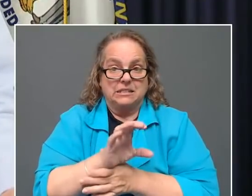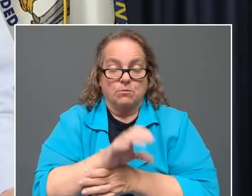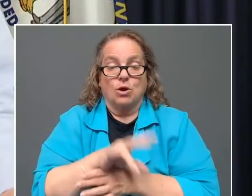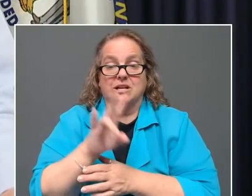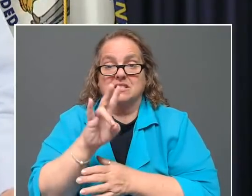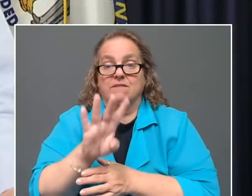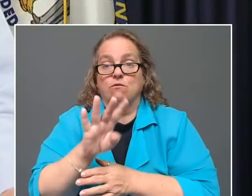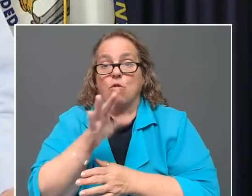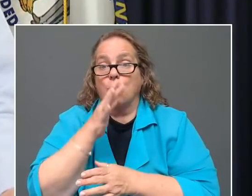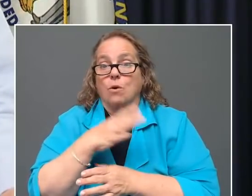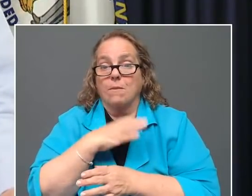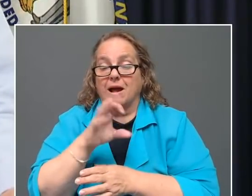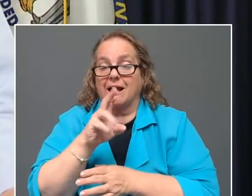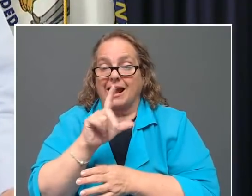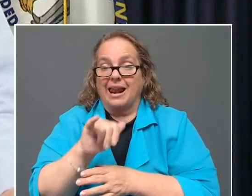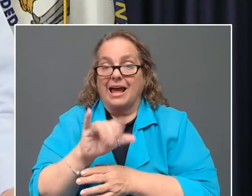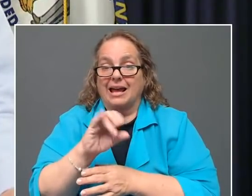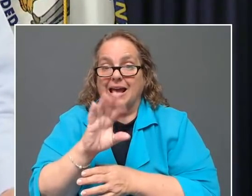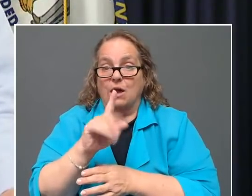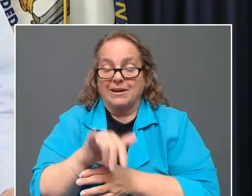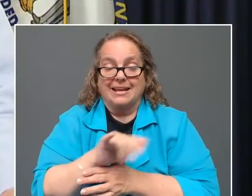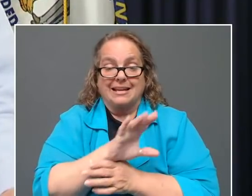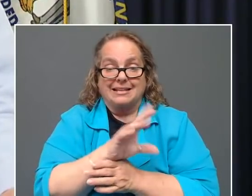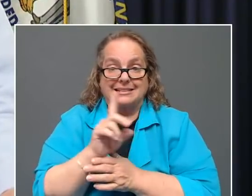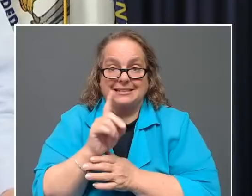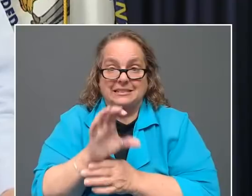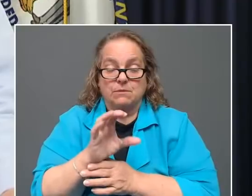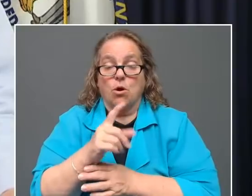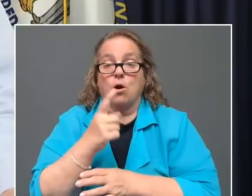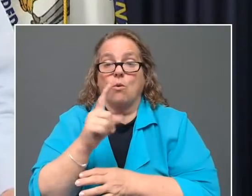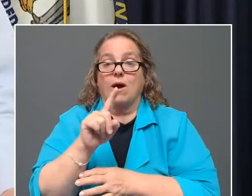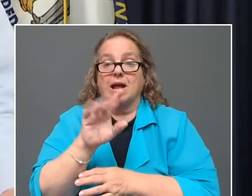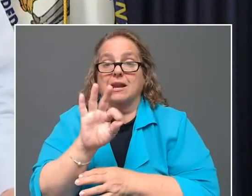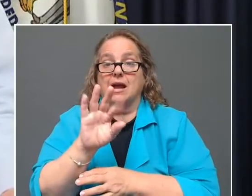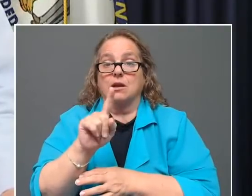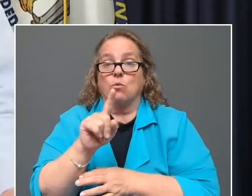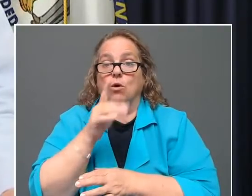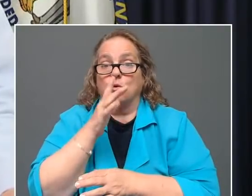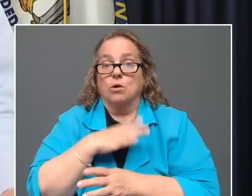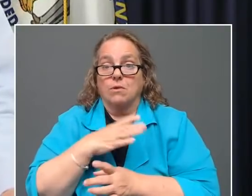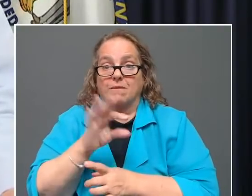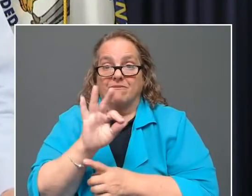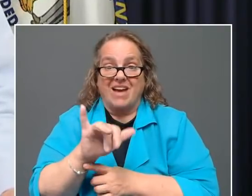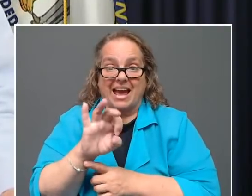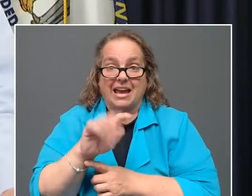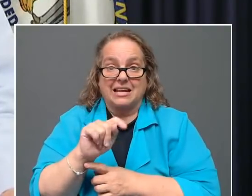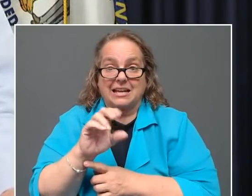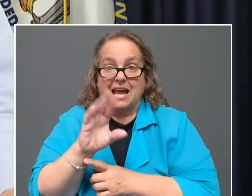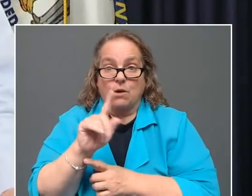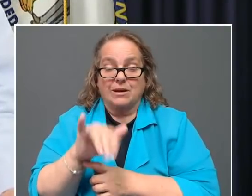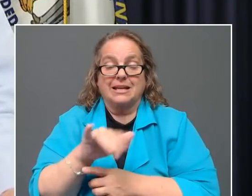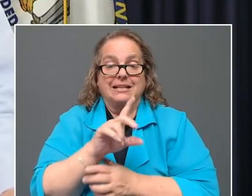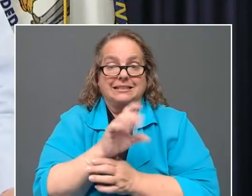Clay County, December, a 91-year-old woman from Fayette County, December, a 58-year-old woman from Hardin